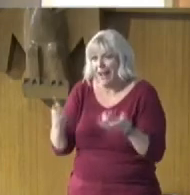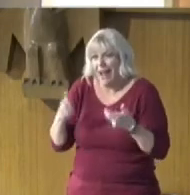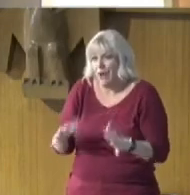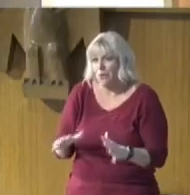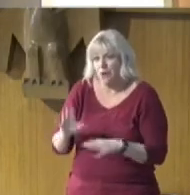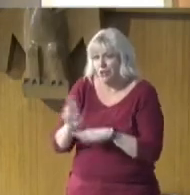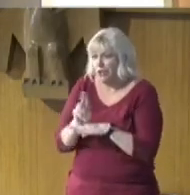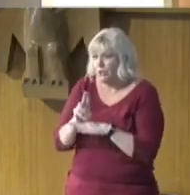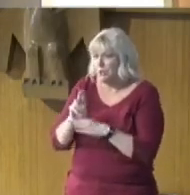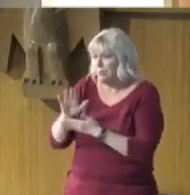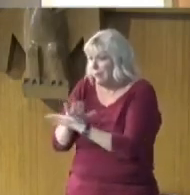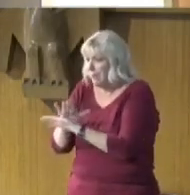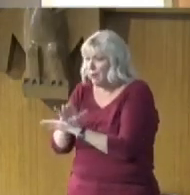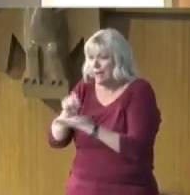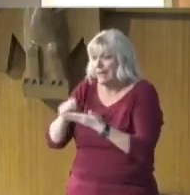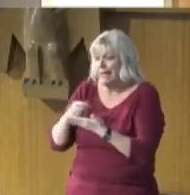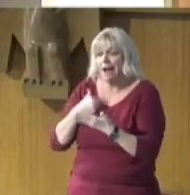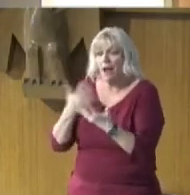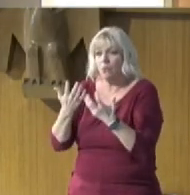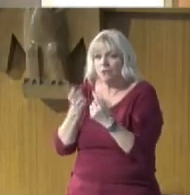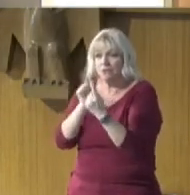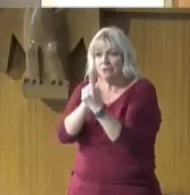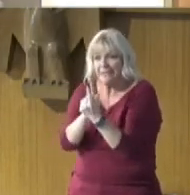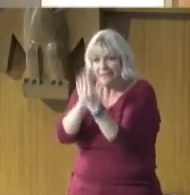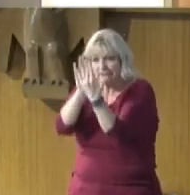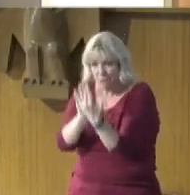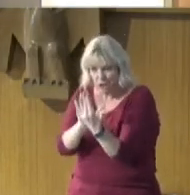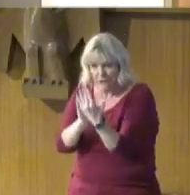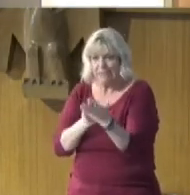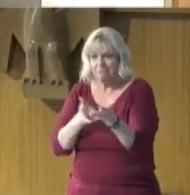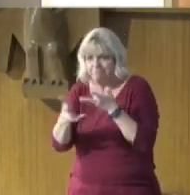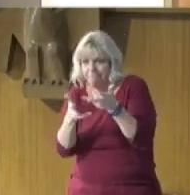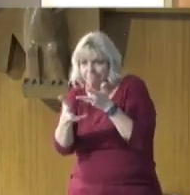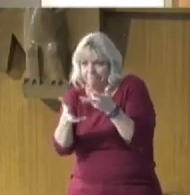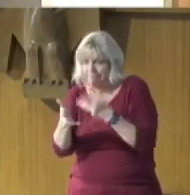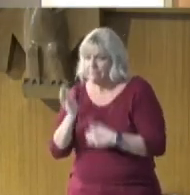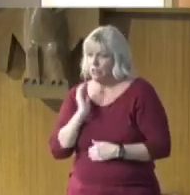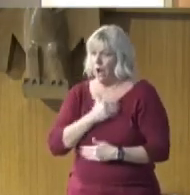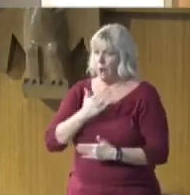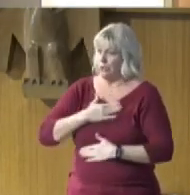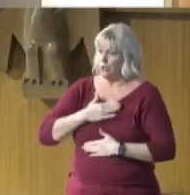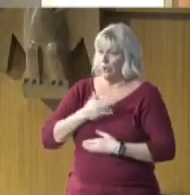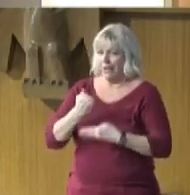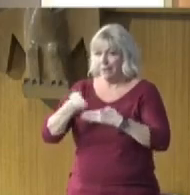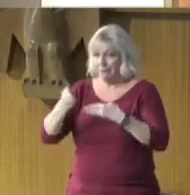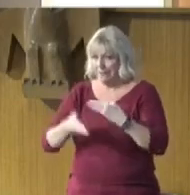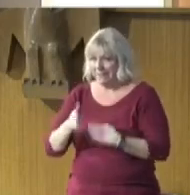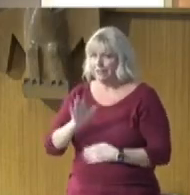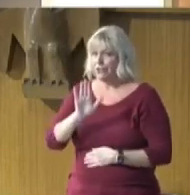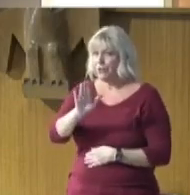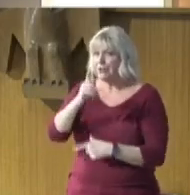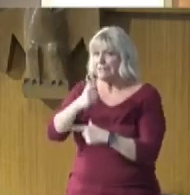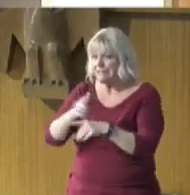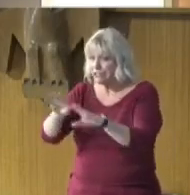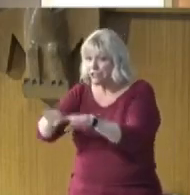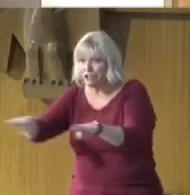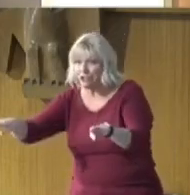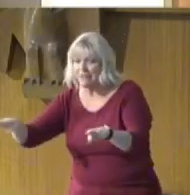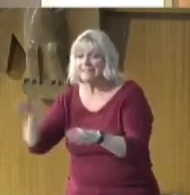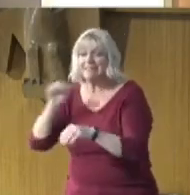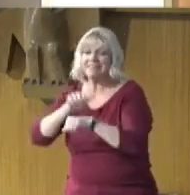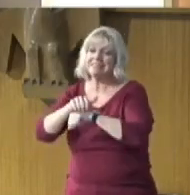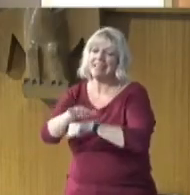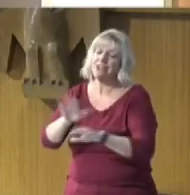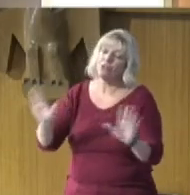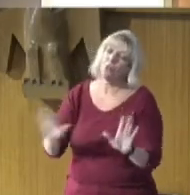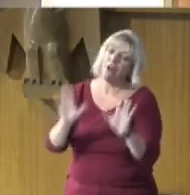to come to you and talk with you face to face so that our joy may be complete. The children of your elect sisters send you their greetings. These last